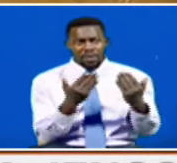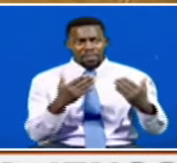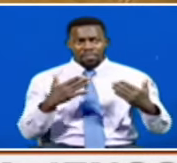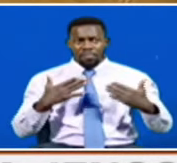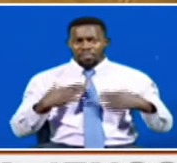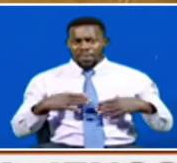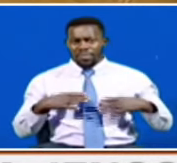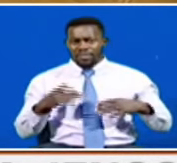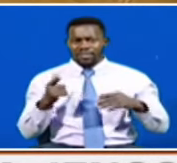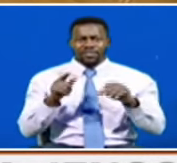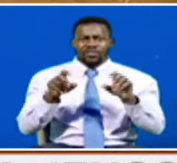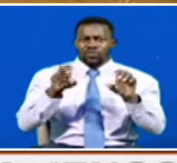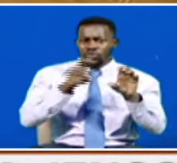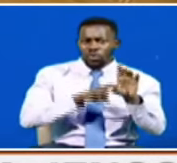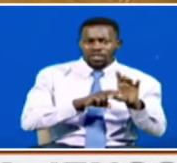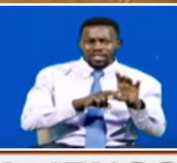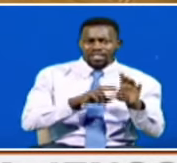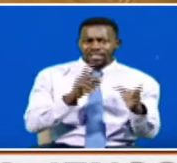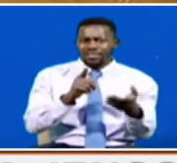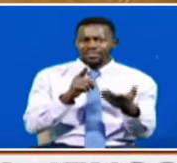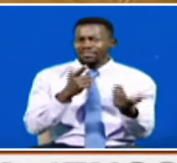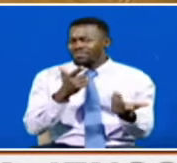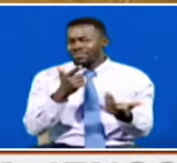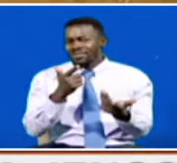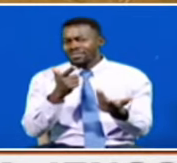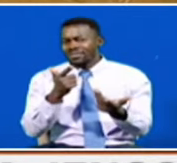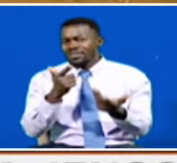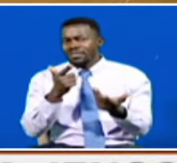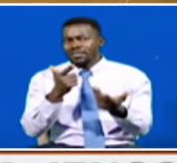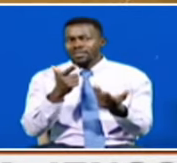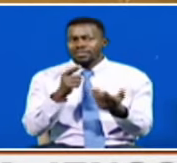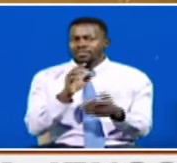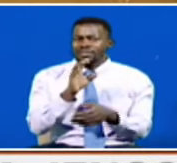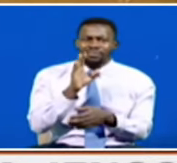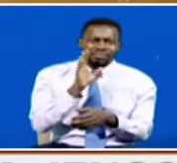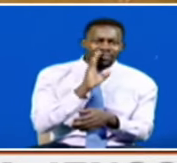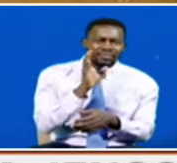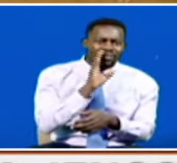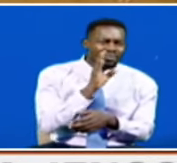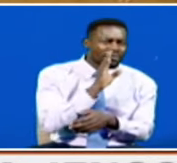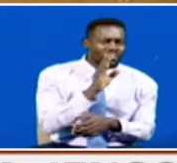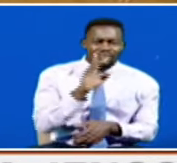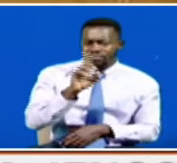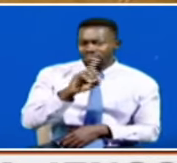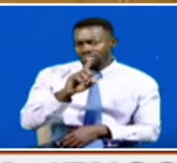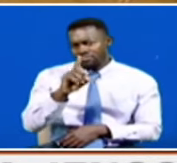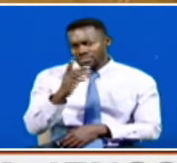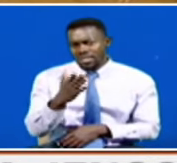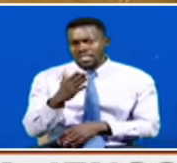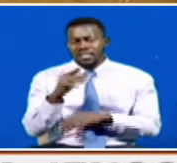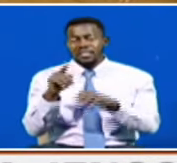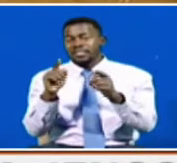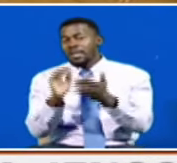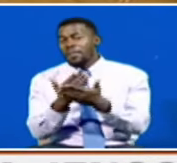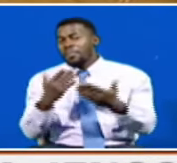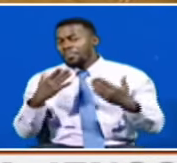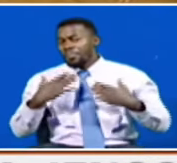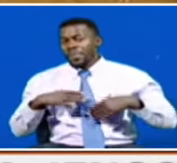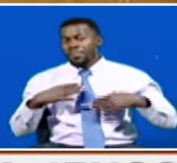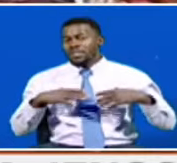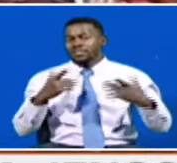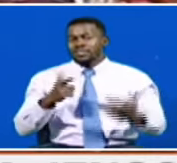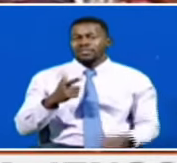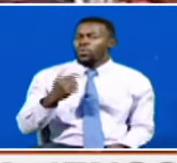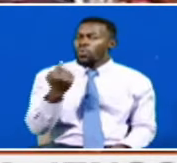in my many public speeches I call rejectionist philosophers on the streets of